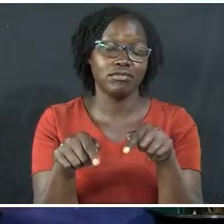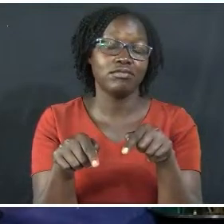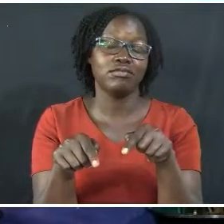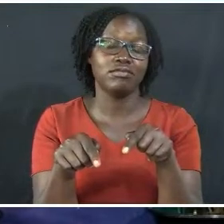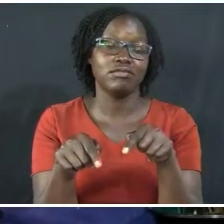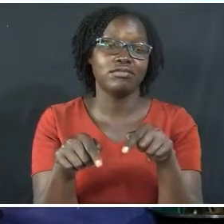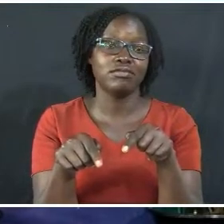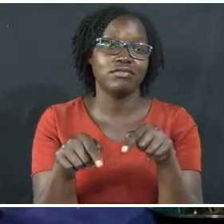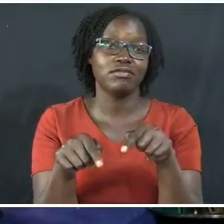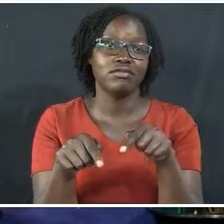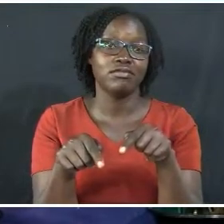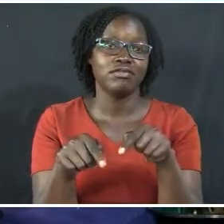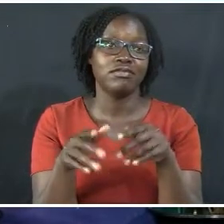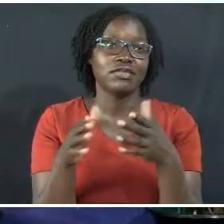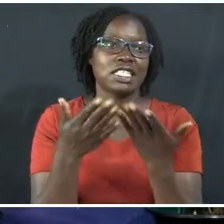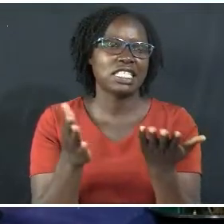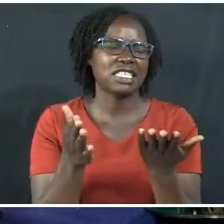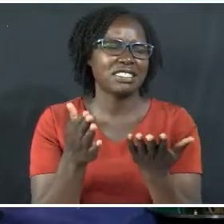Then you